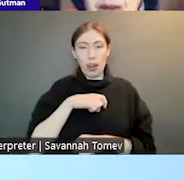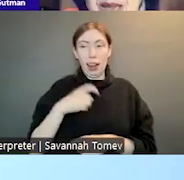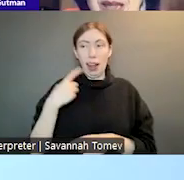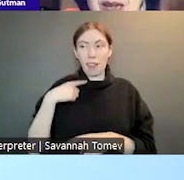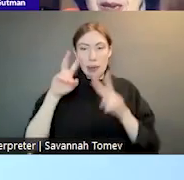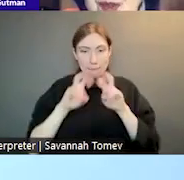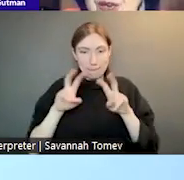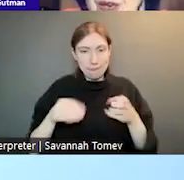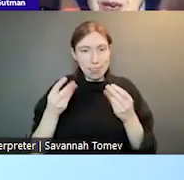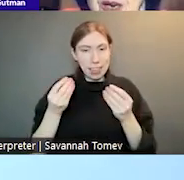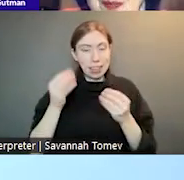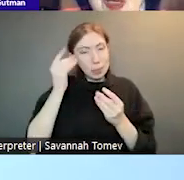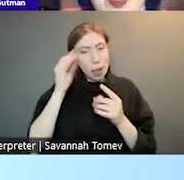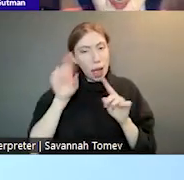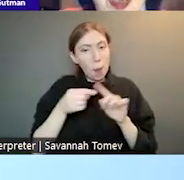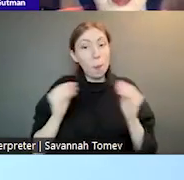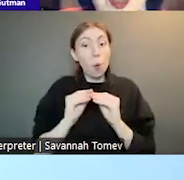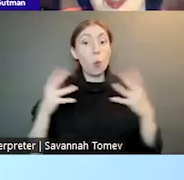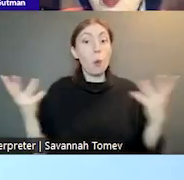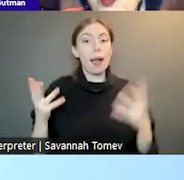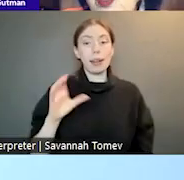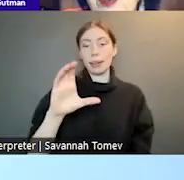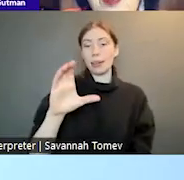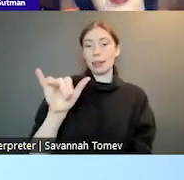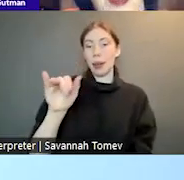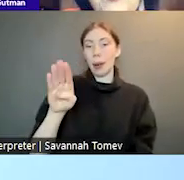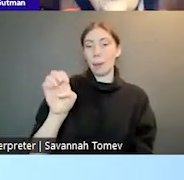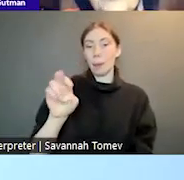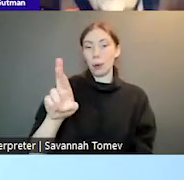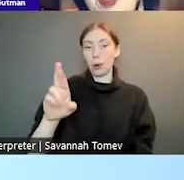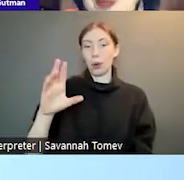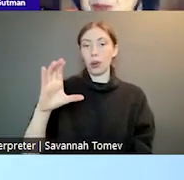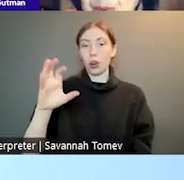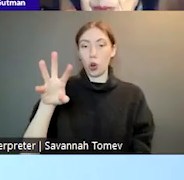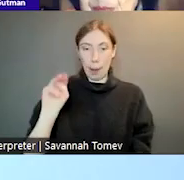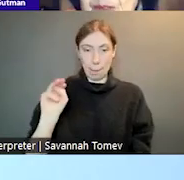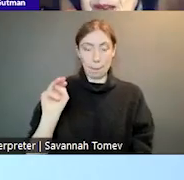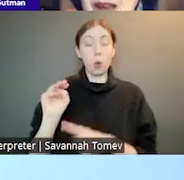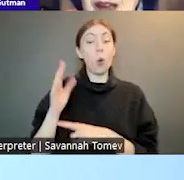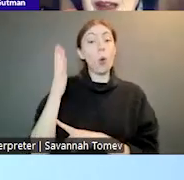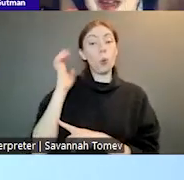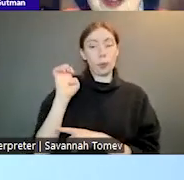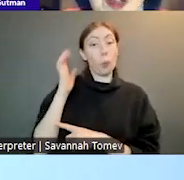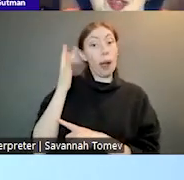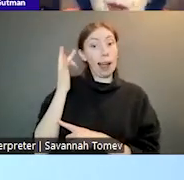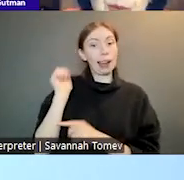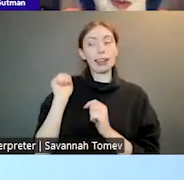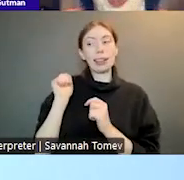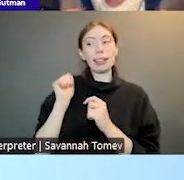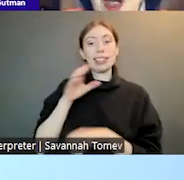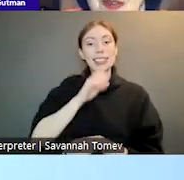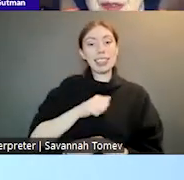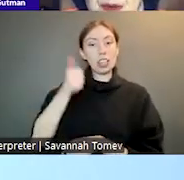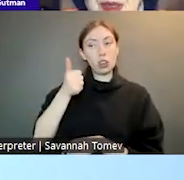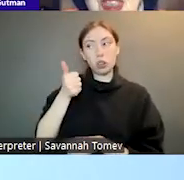cybercrime as because seniors are trusting people. And some of them